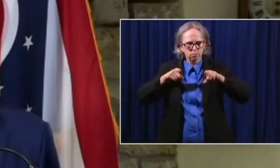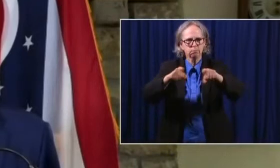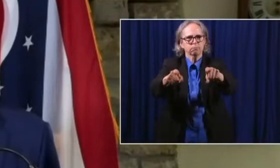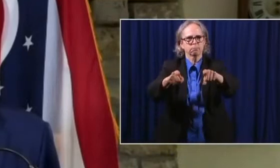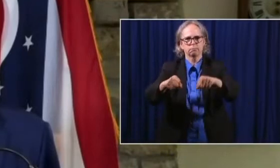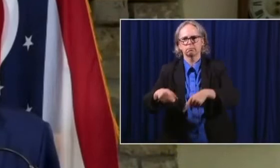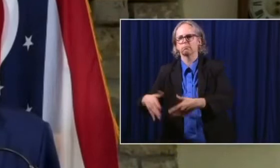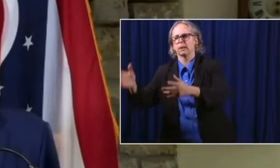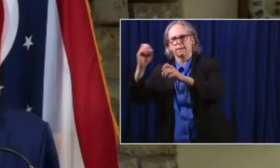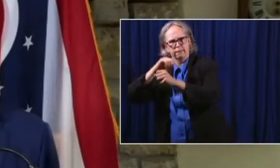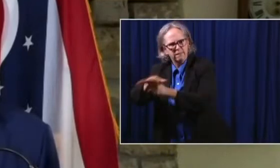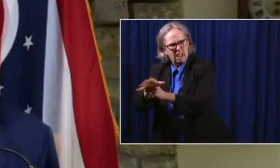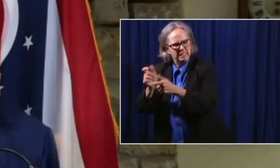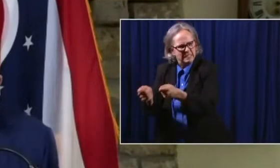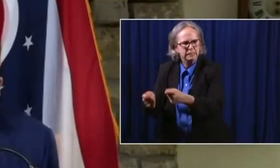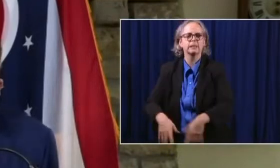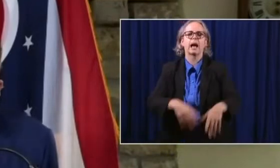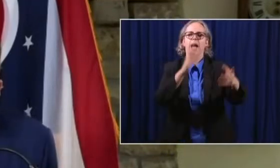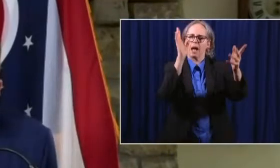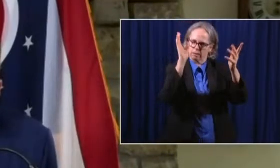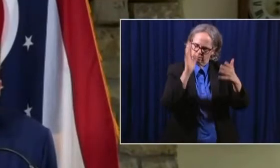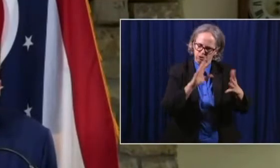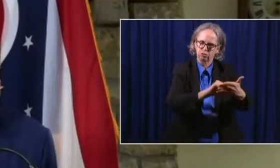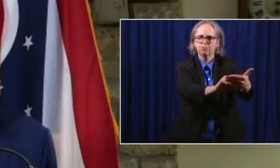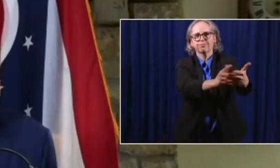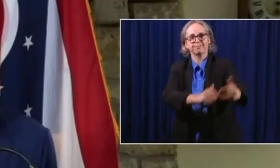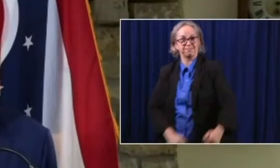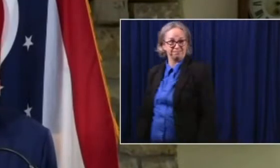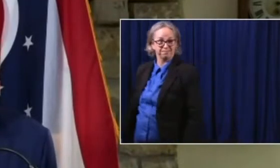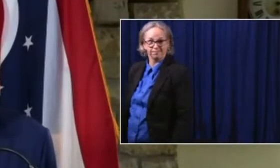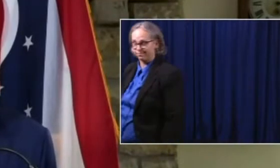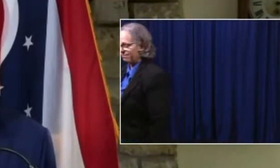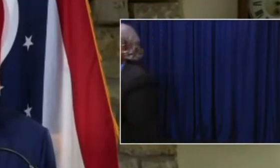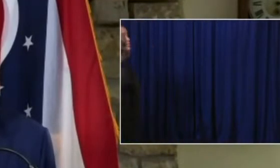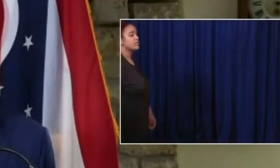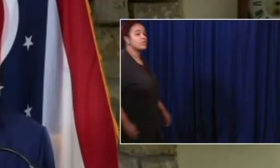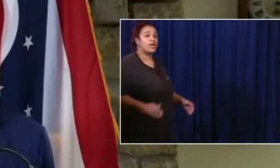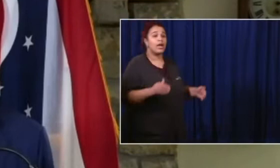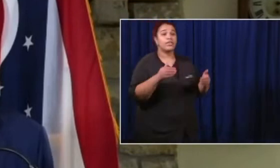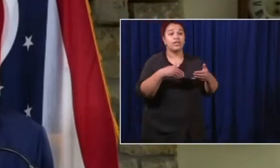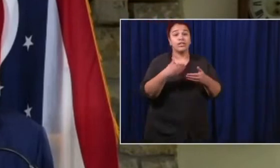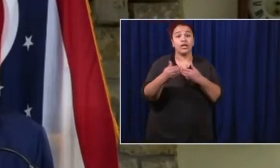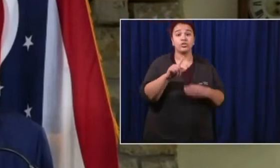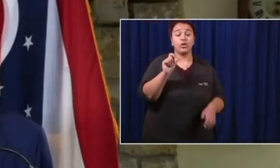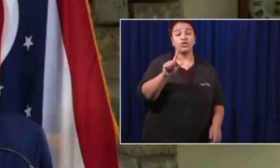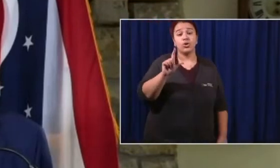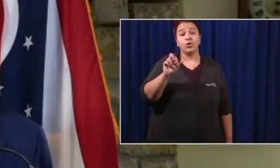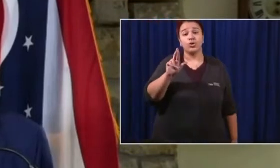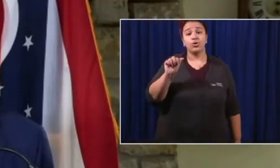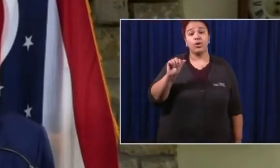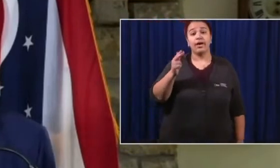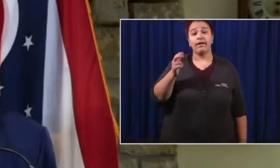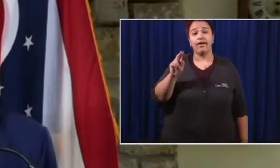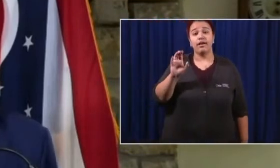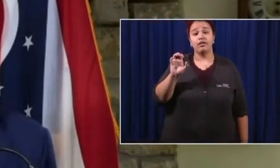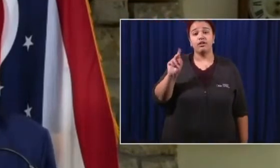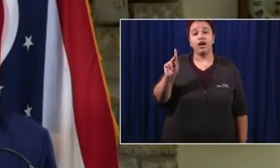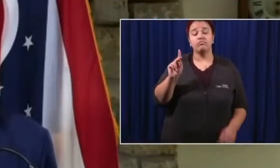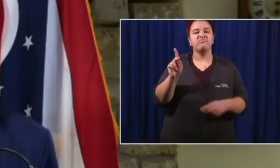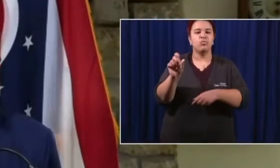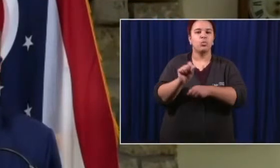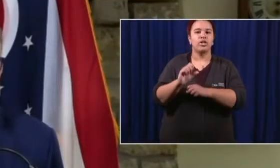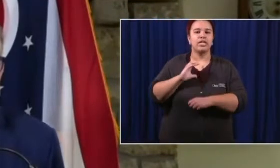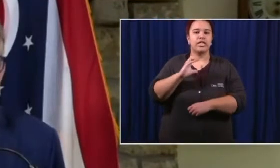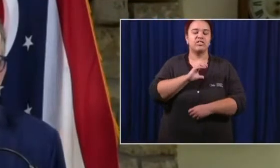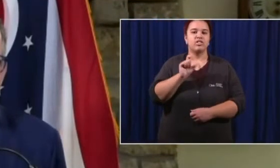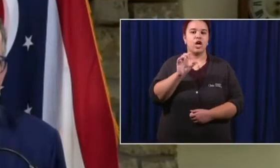Governor, your next question is from Laura Hancock at cleveland.com. Hi, Governor. The Cleveland